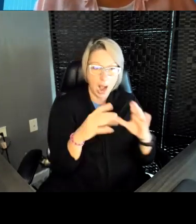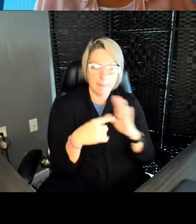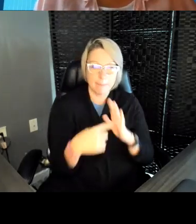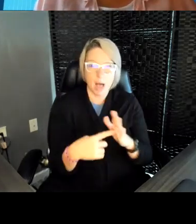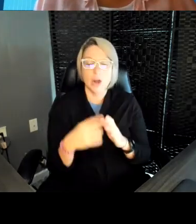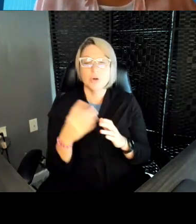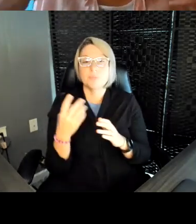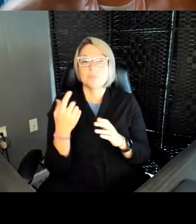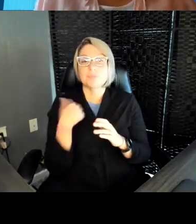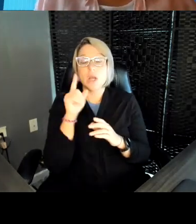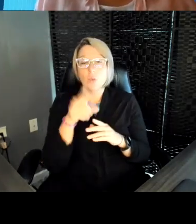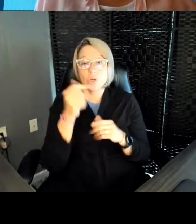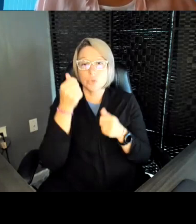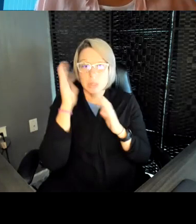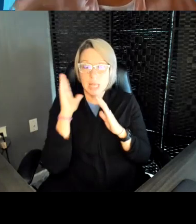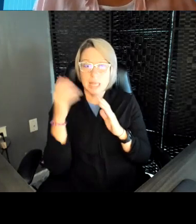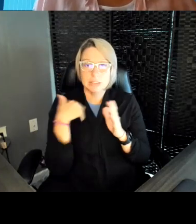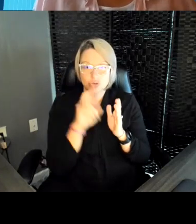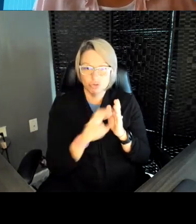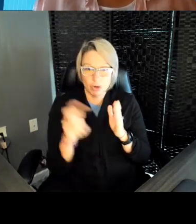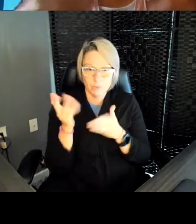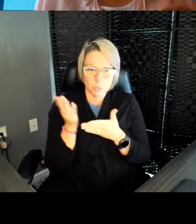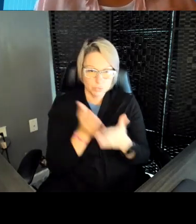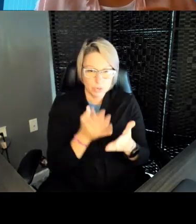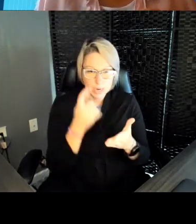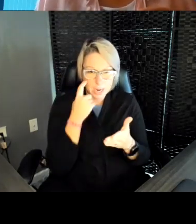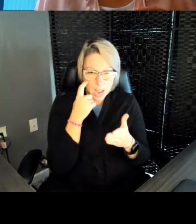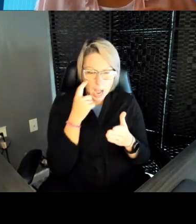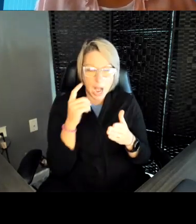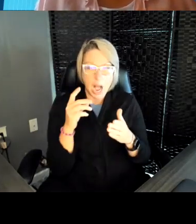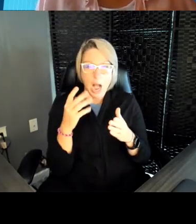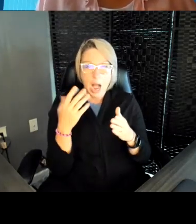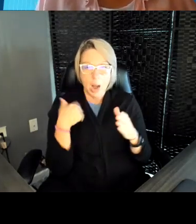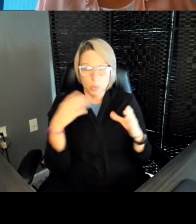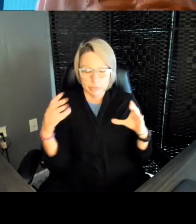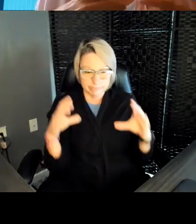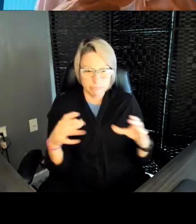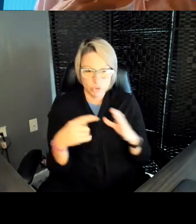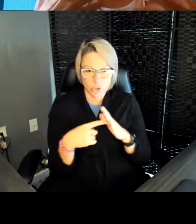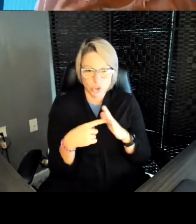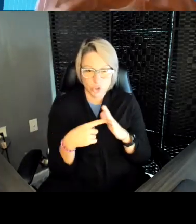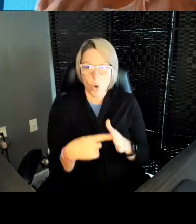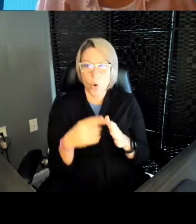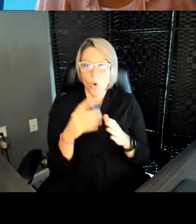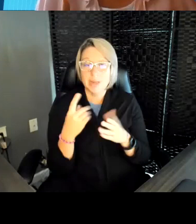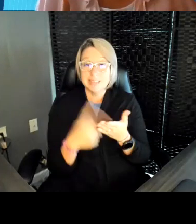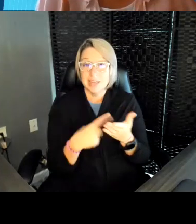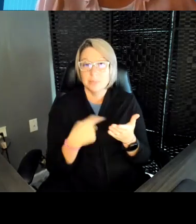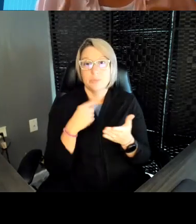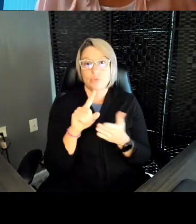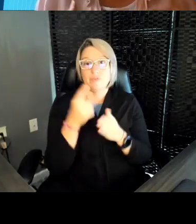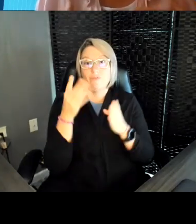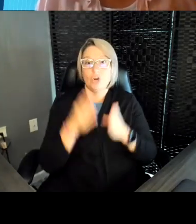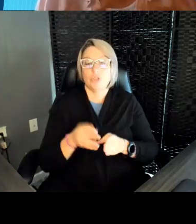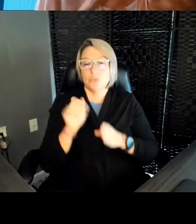with my eye model, and I would sit down and I would unpack the eye with the family. And sometimes I was the very first person that could truly